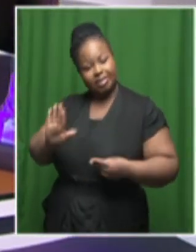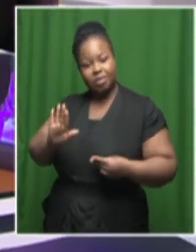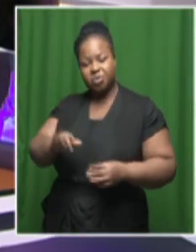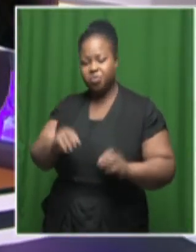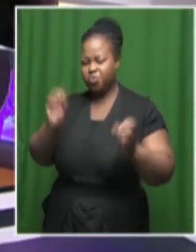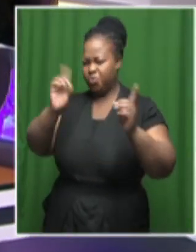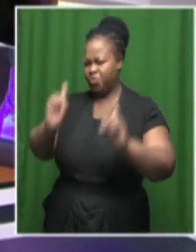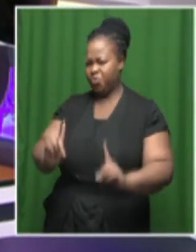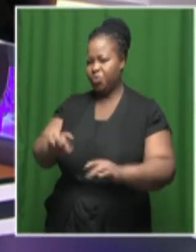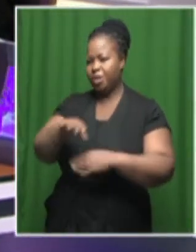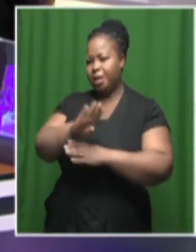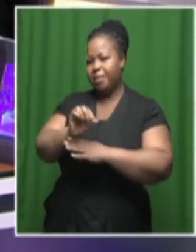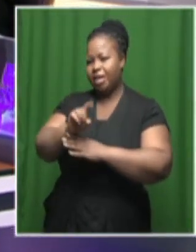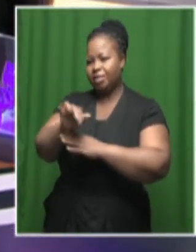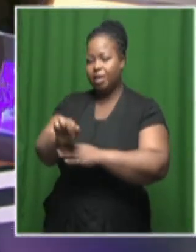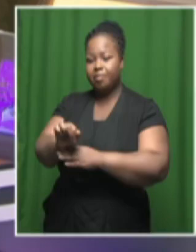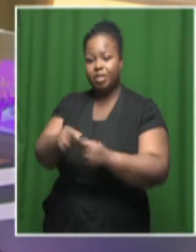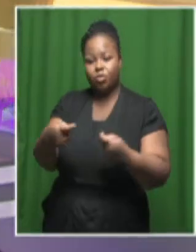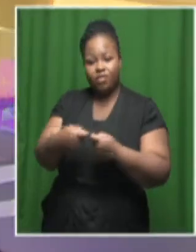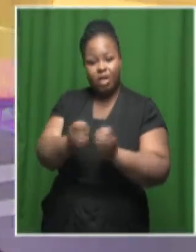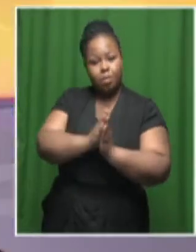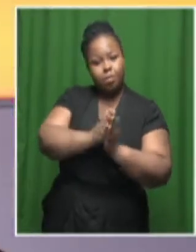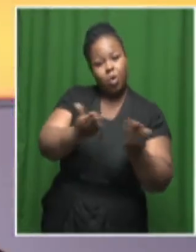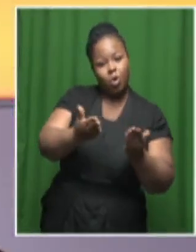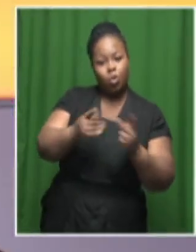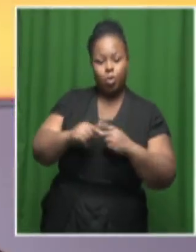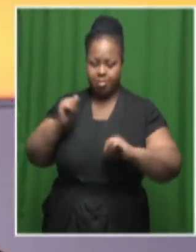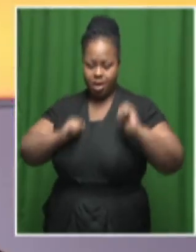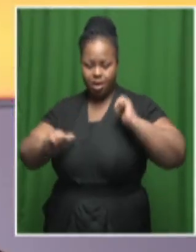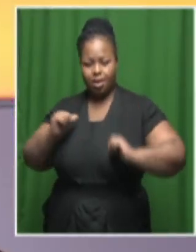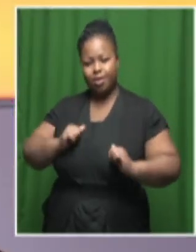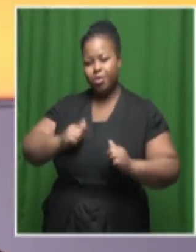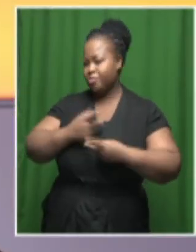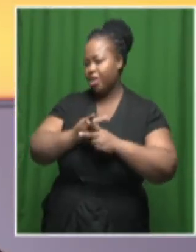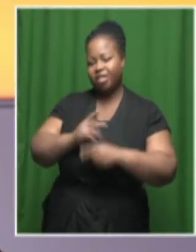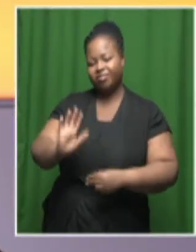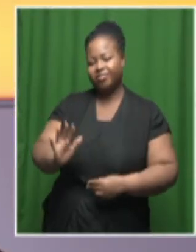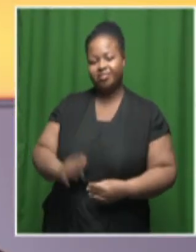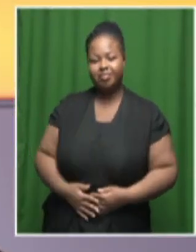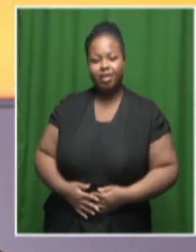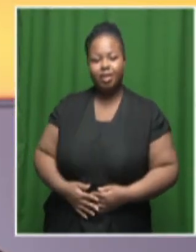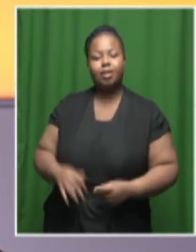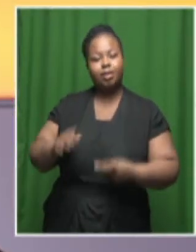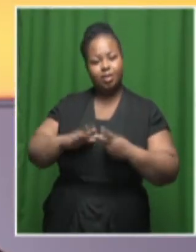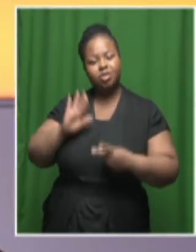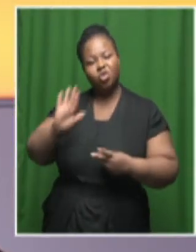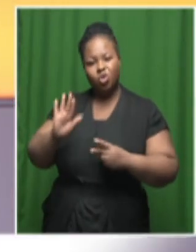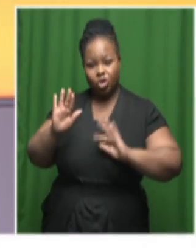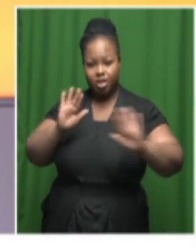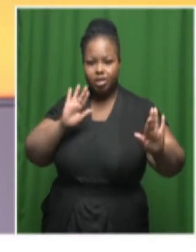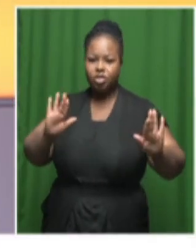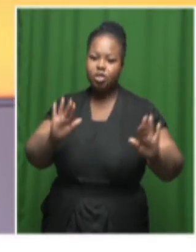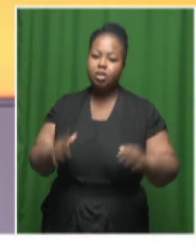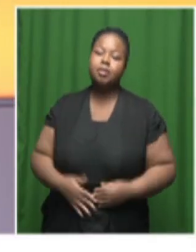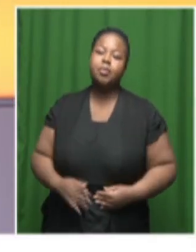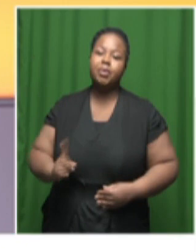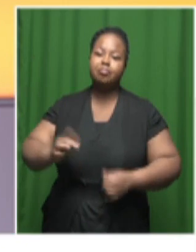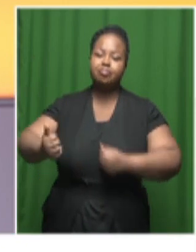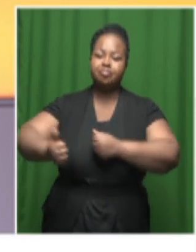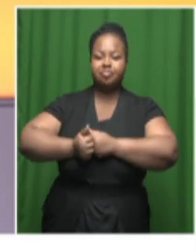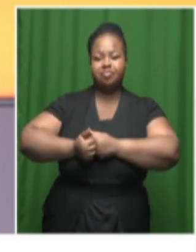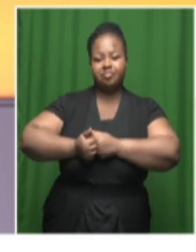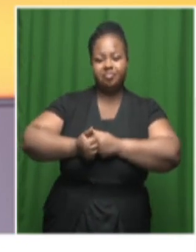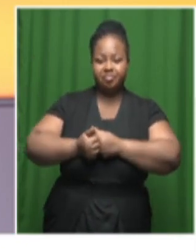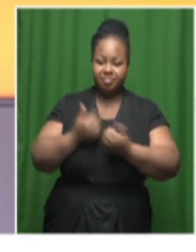very unique. We don't fund a book or a play or a production per se or an exhibition. What we fund are partnerships